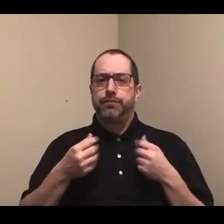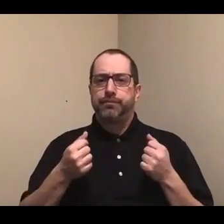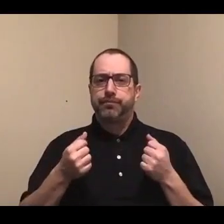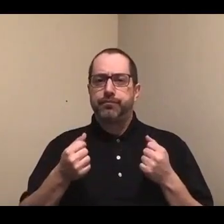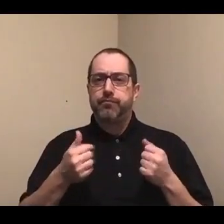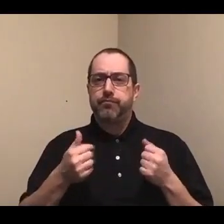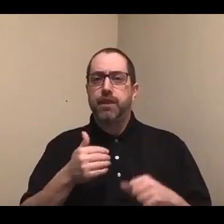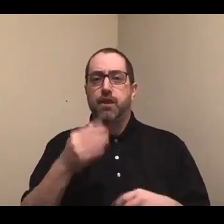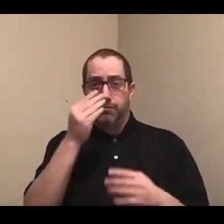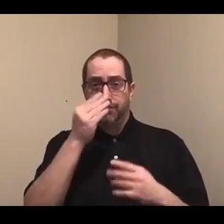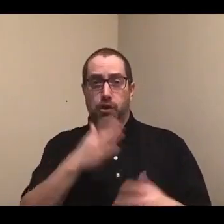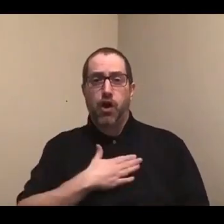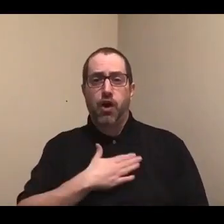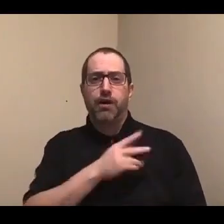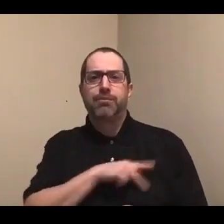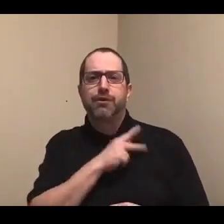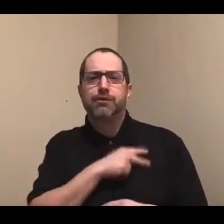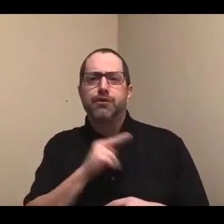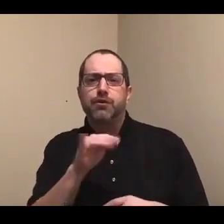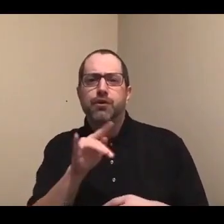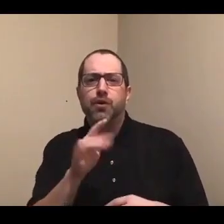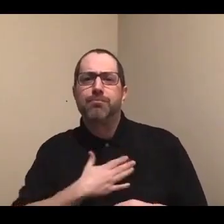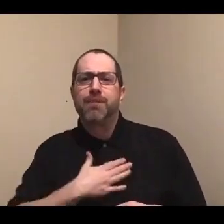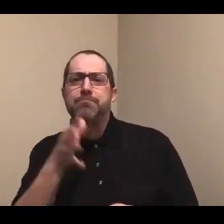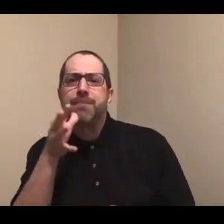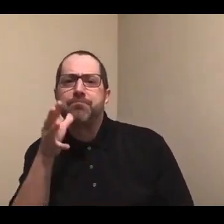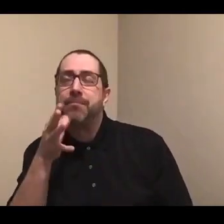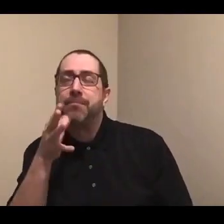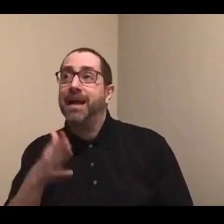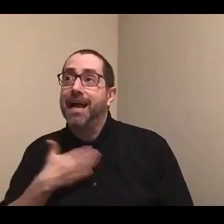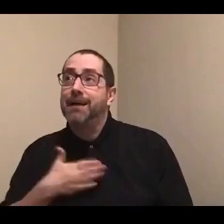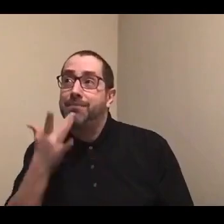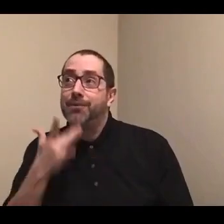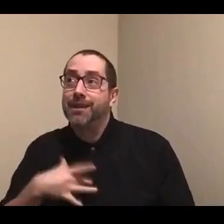just want to wish my mother a happy birthday. Thank you. Thanks, everyone. That concludes today's press conference.